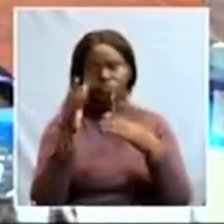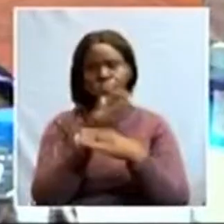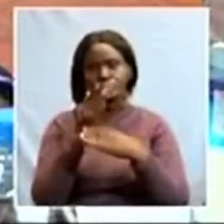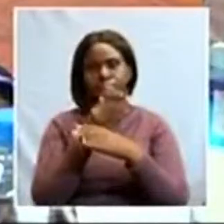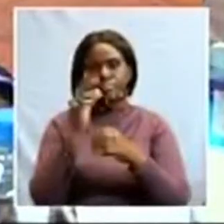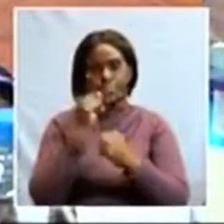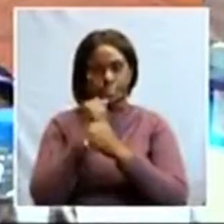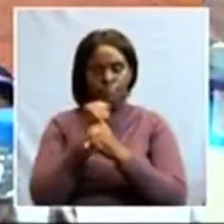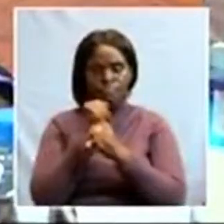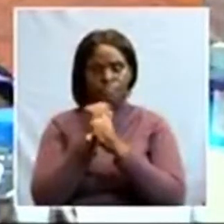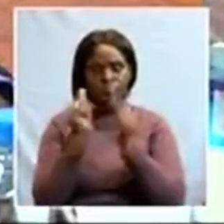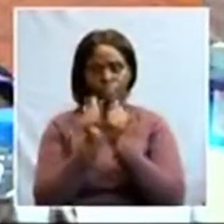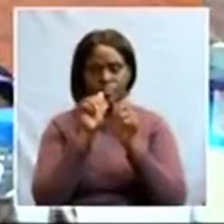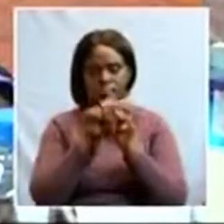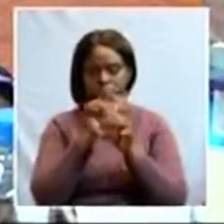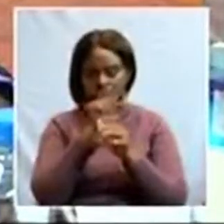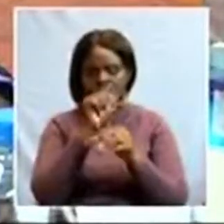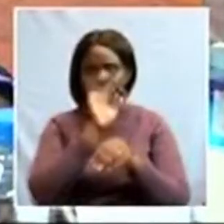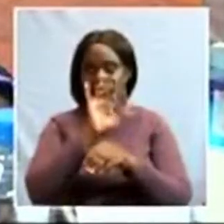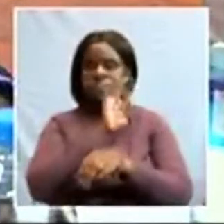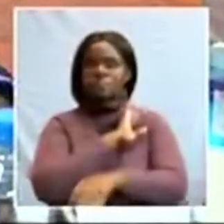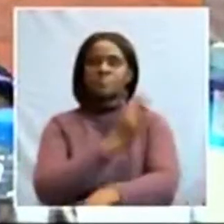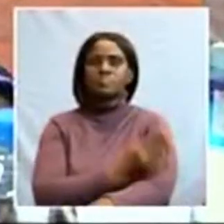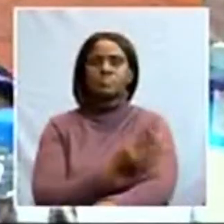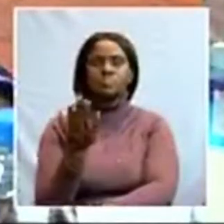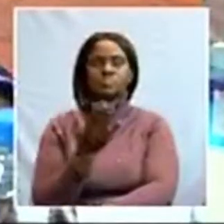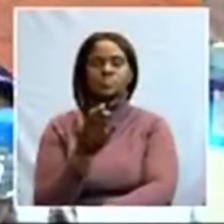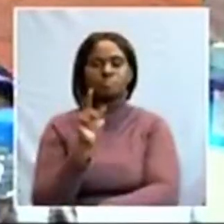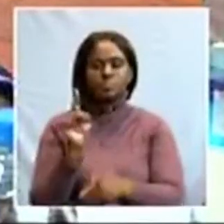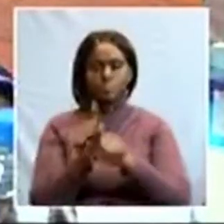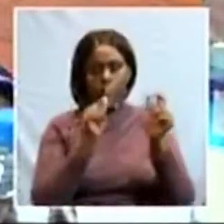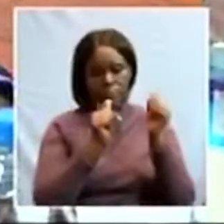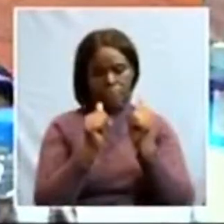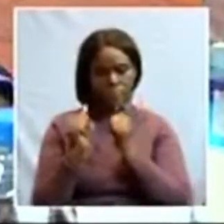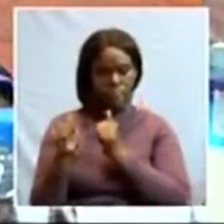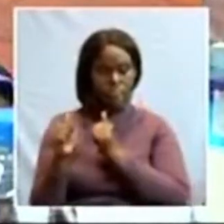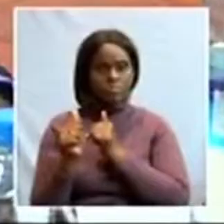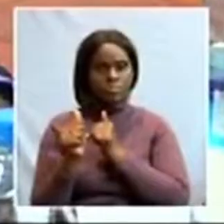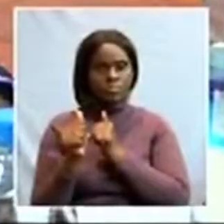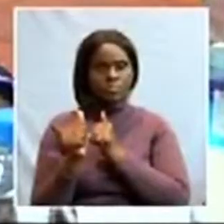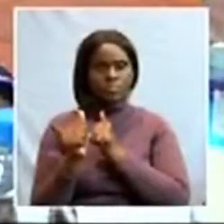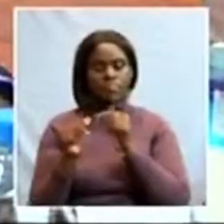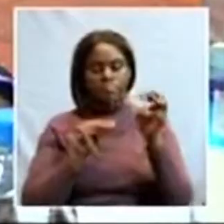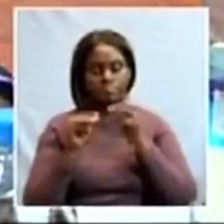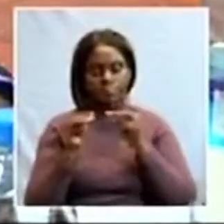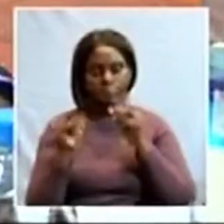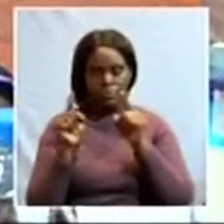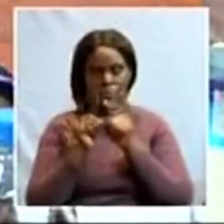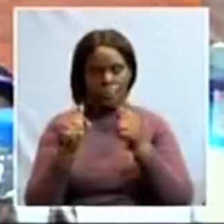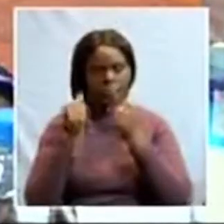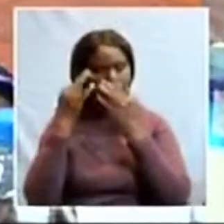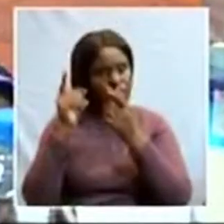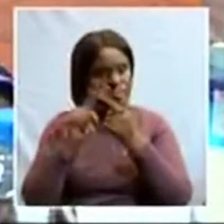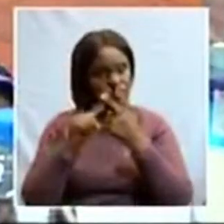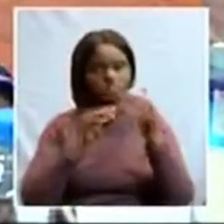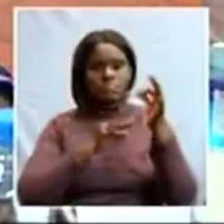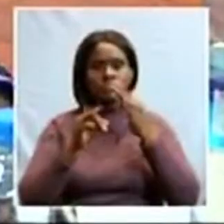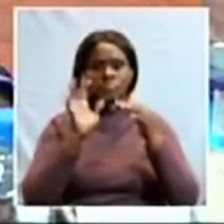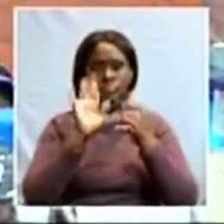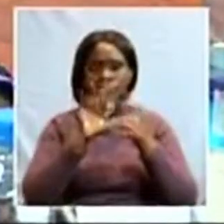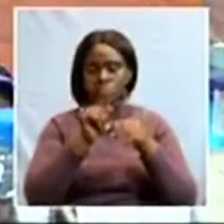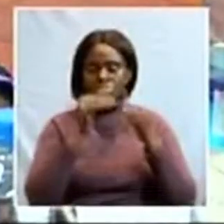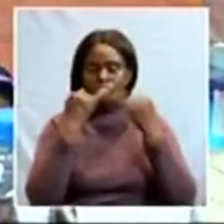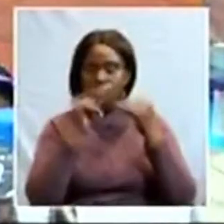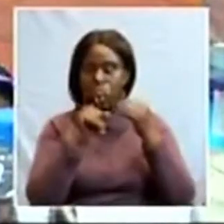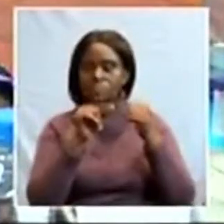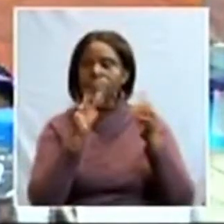businesses operating within its jurisdiction. Action taken. Management wishes to state that the database